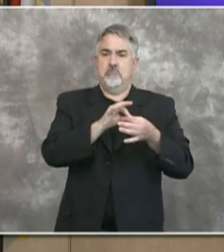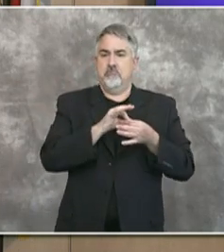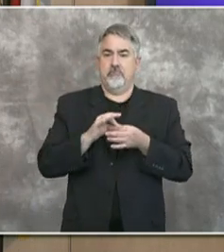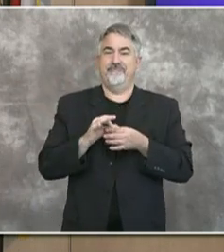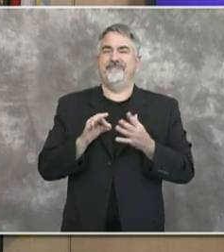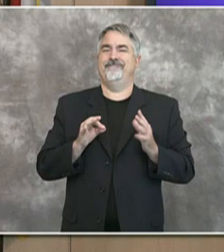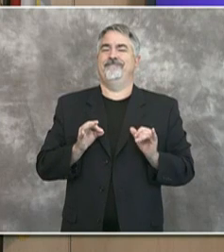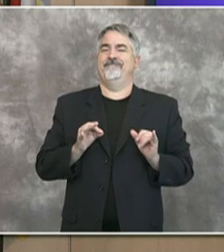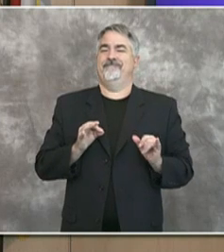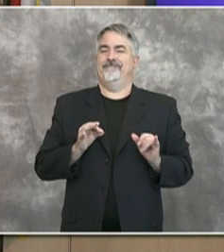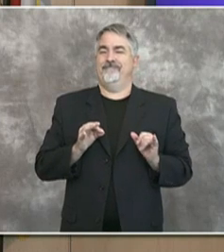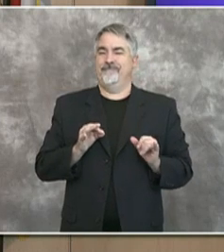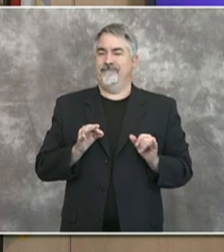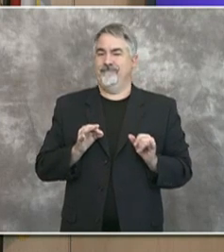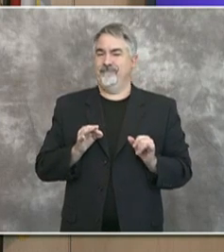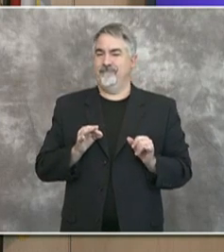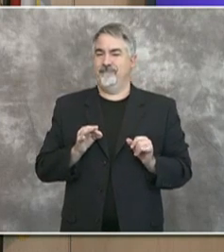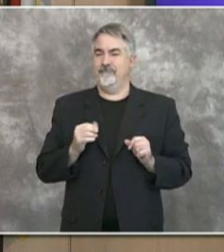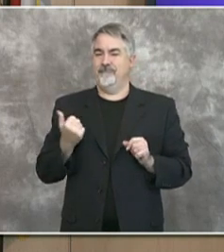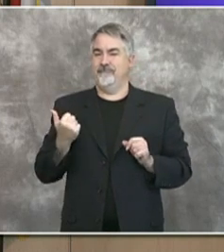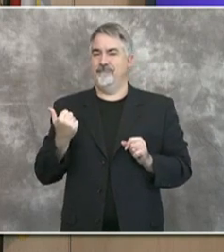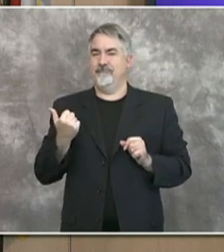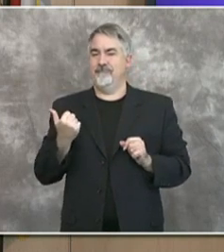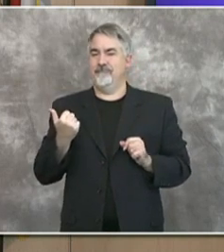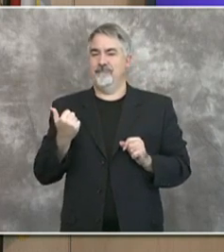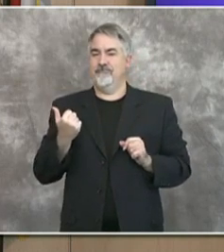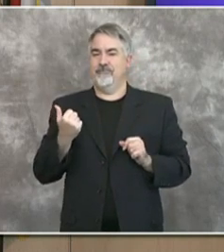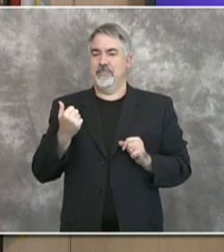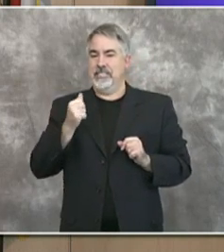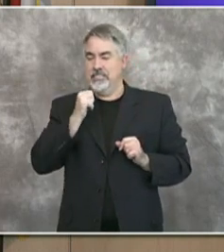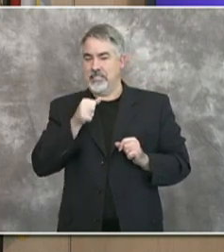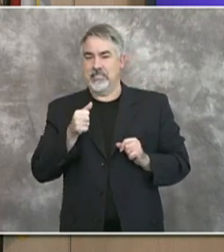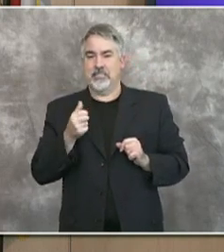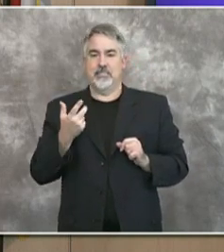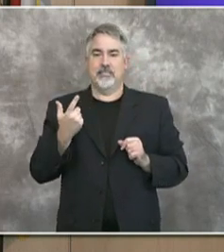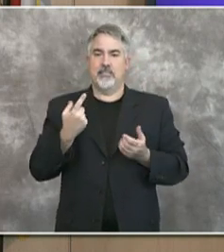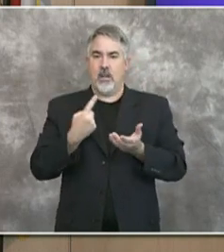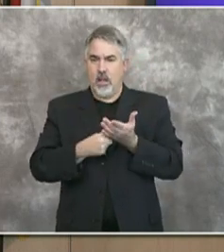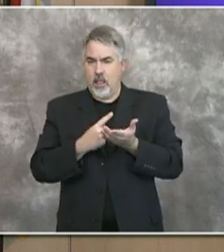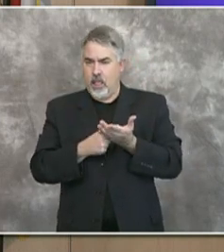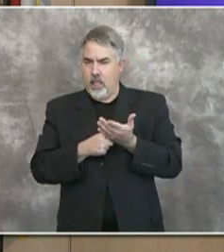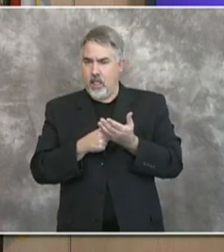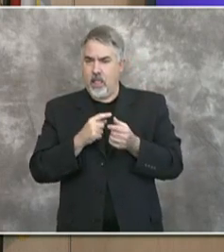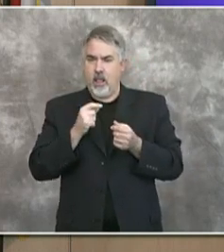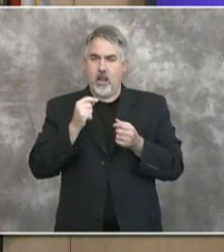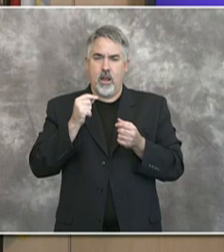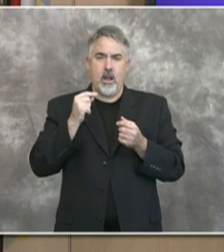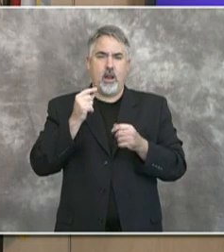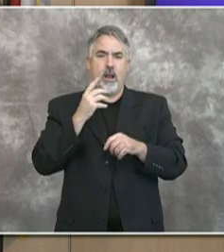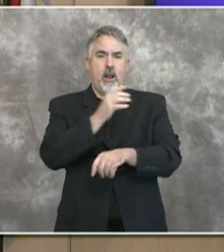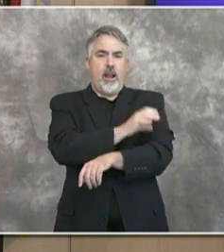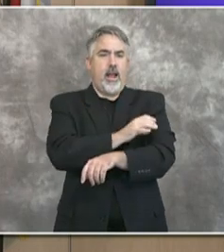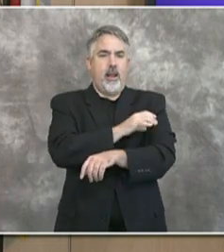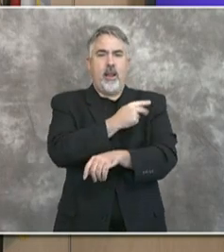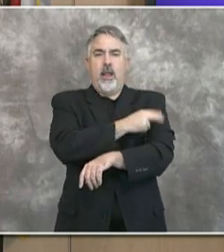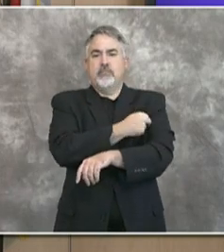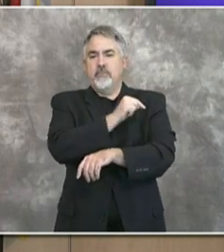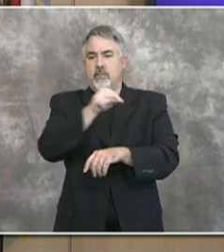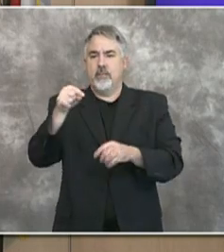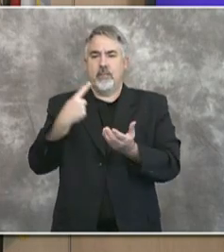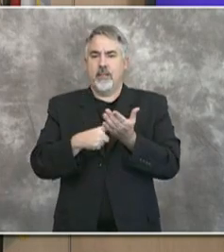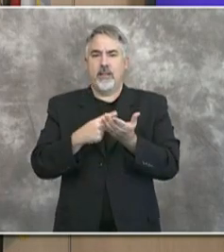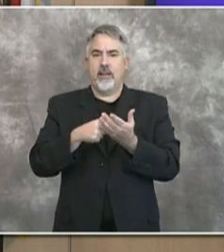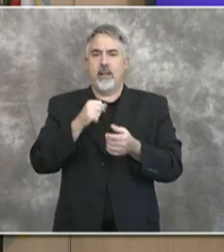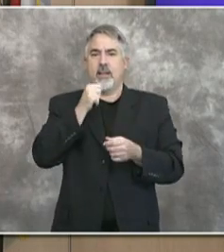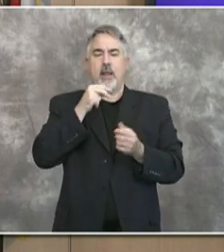as a county, we did not adequately consult all of our hospital partners before this announcement was made. It was certainly not intentional, but